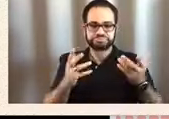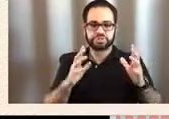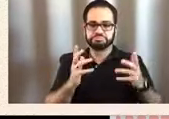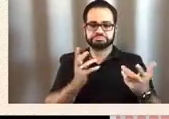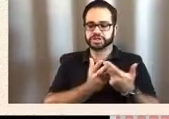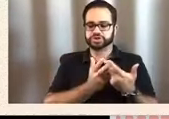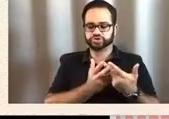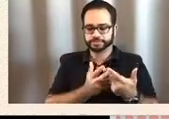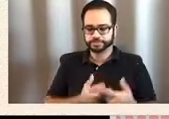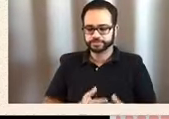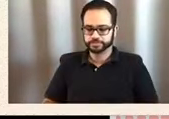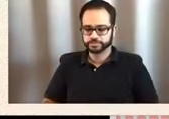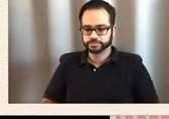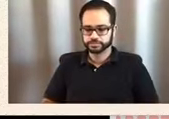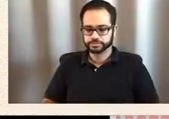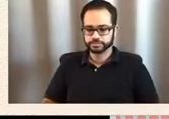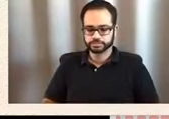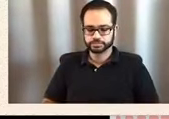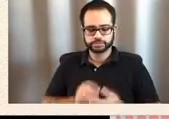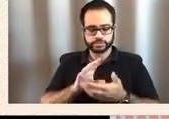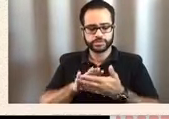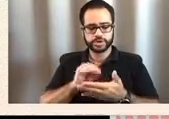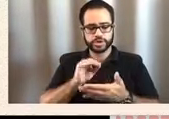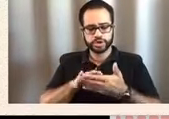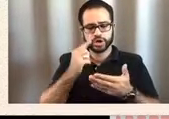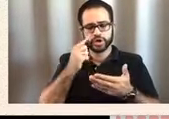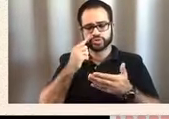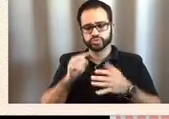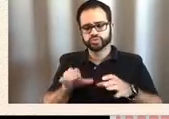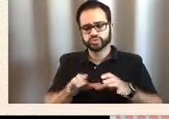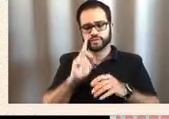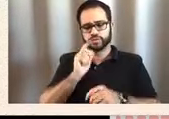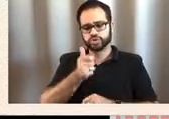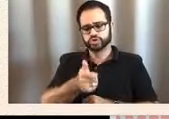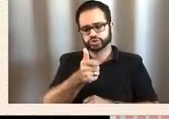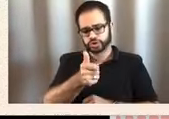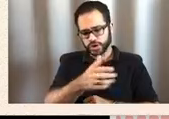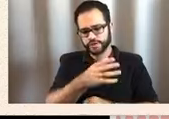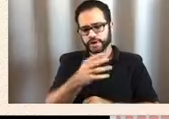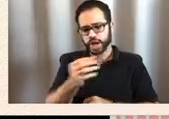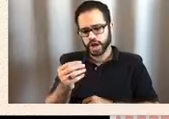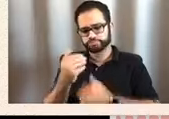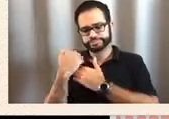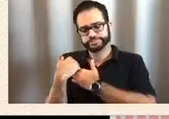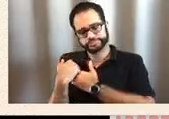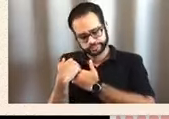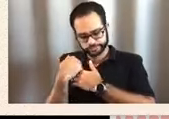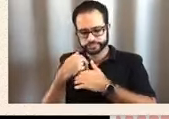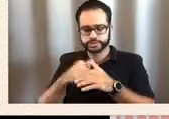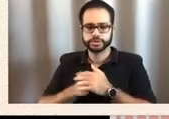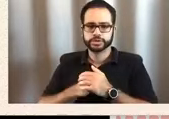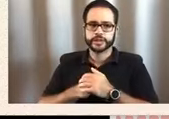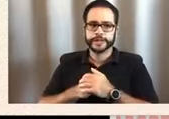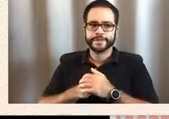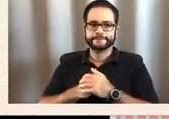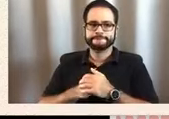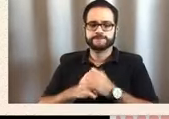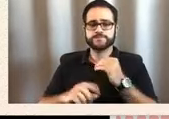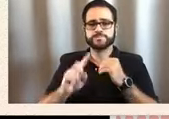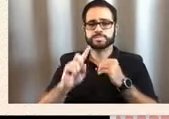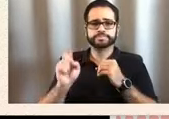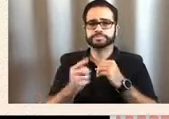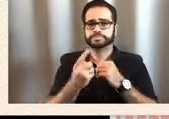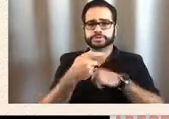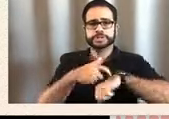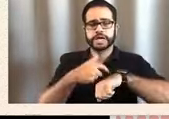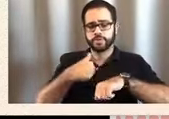Learning to do for yourself and taking the fall. The only time we ever fail is